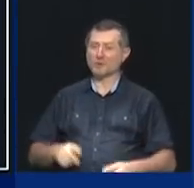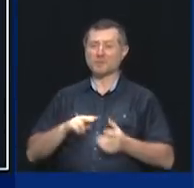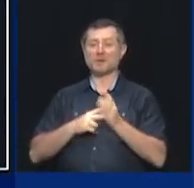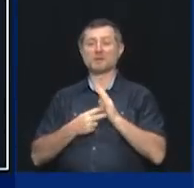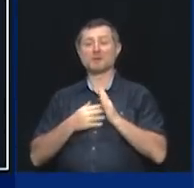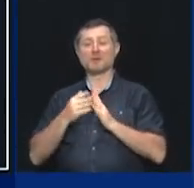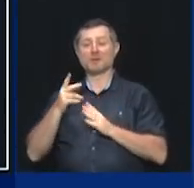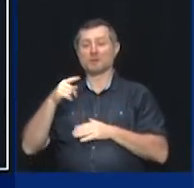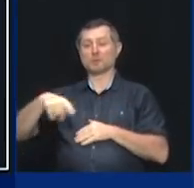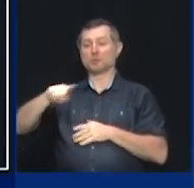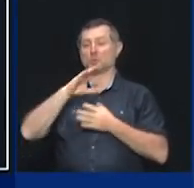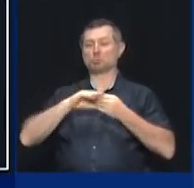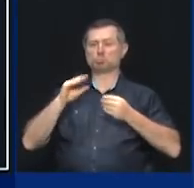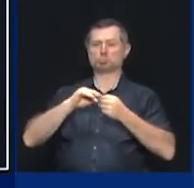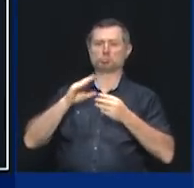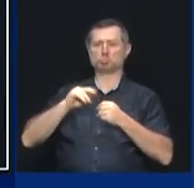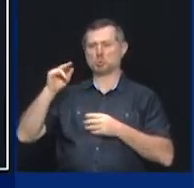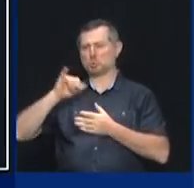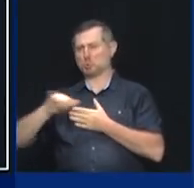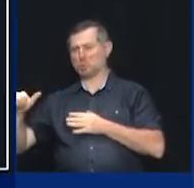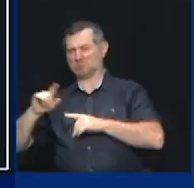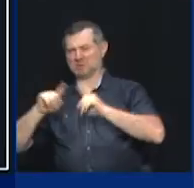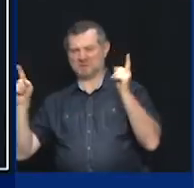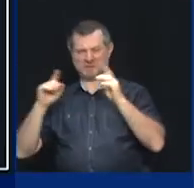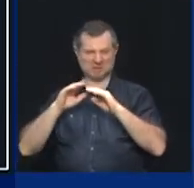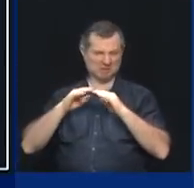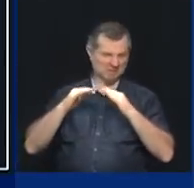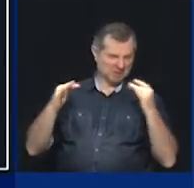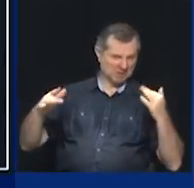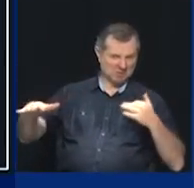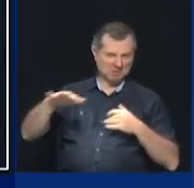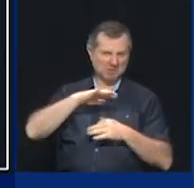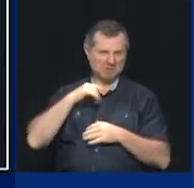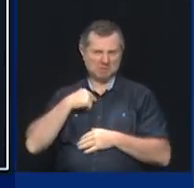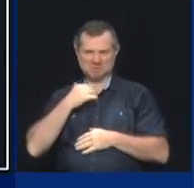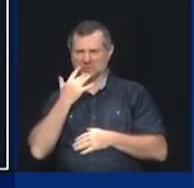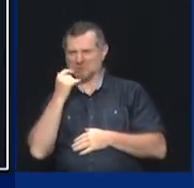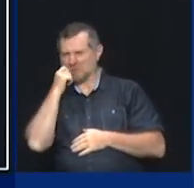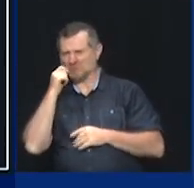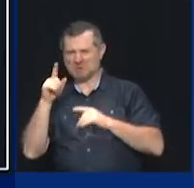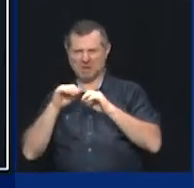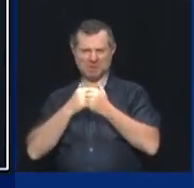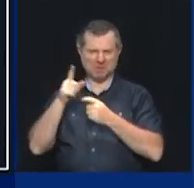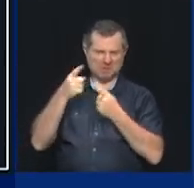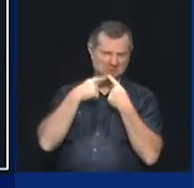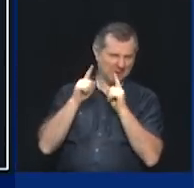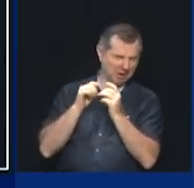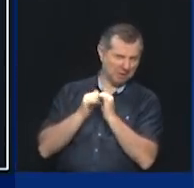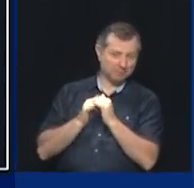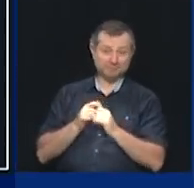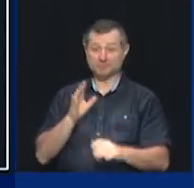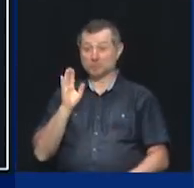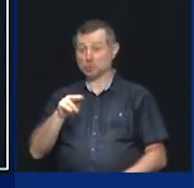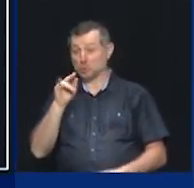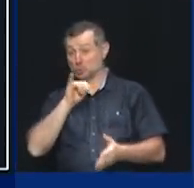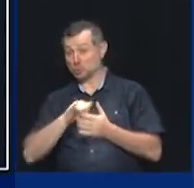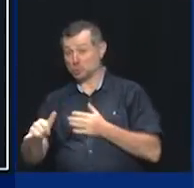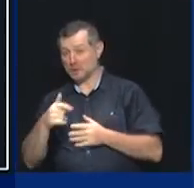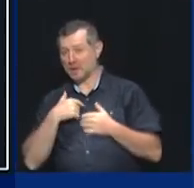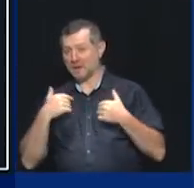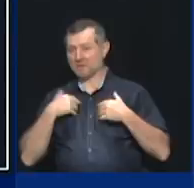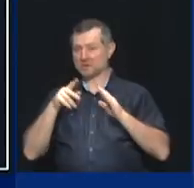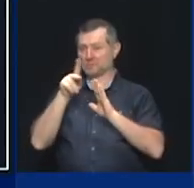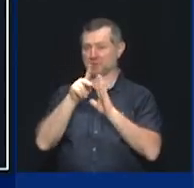different places, religions, colors, how do you make it work? We believe in principles and values, and we honor